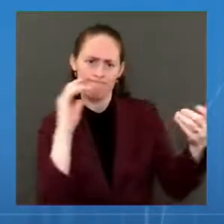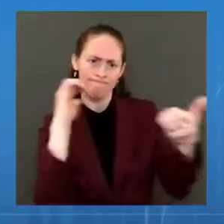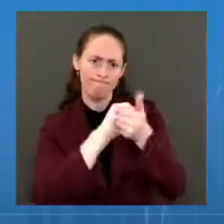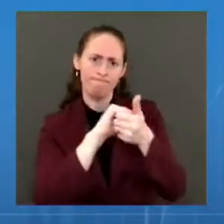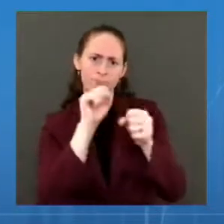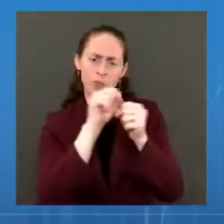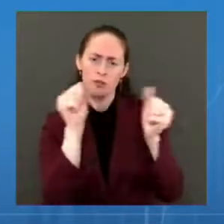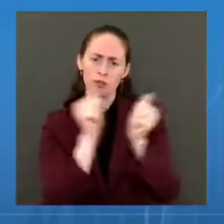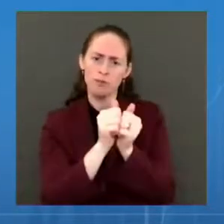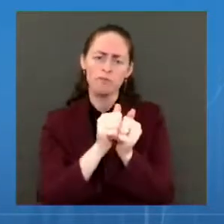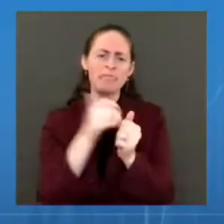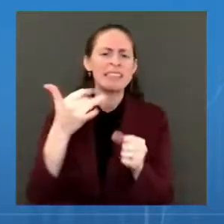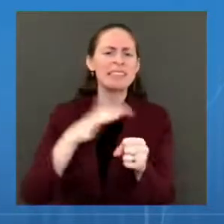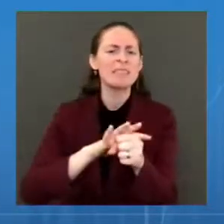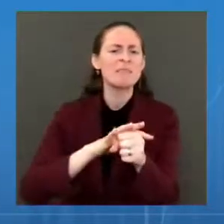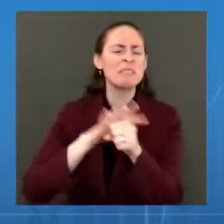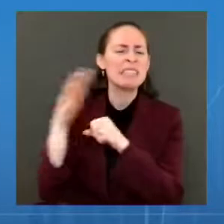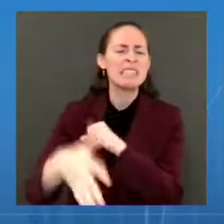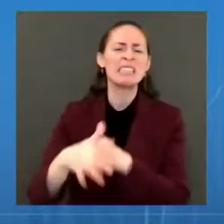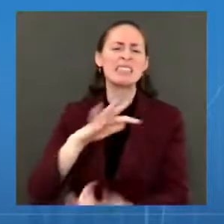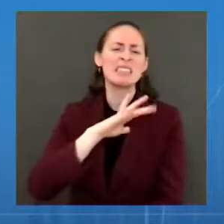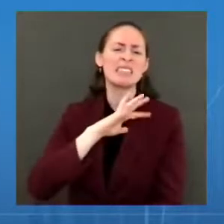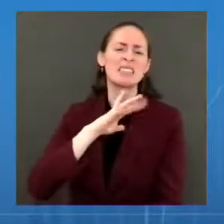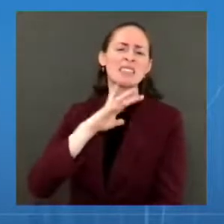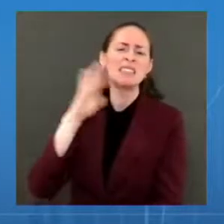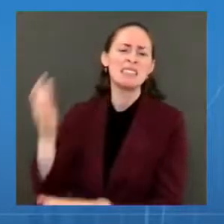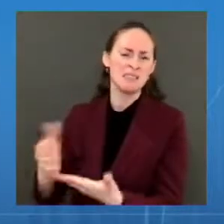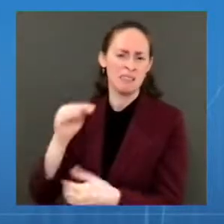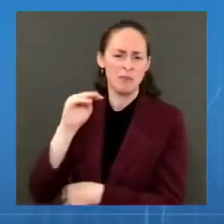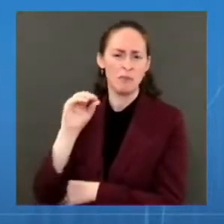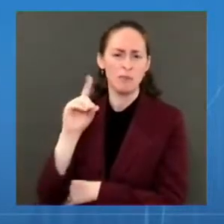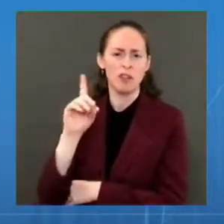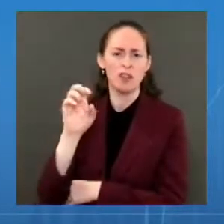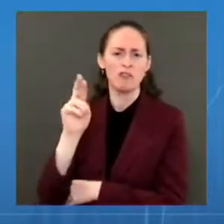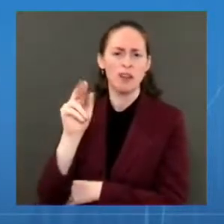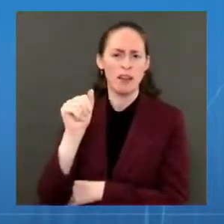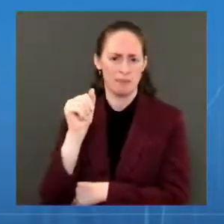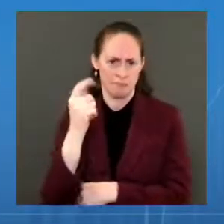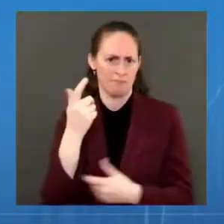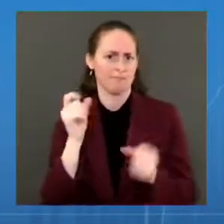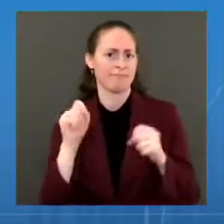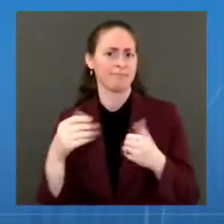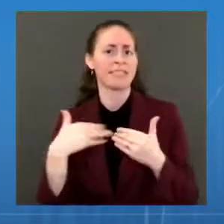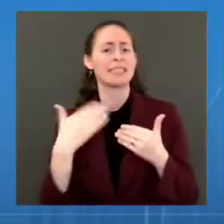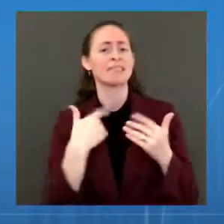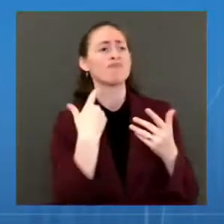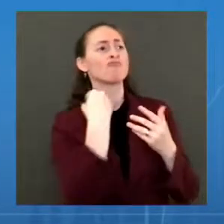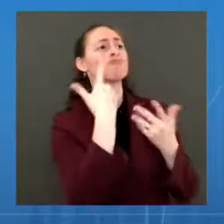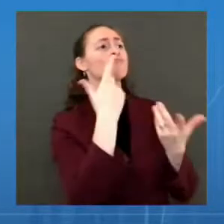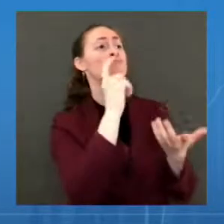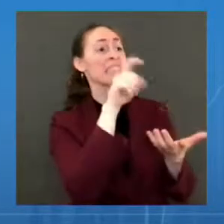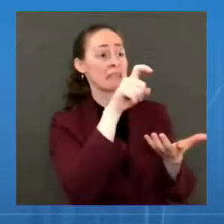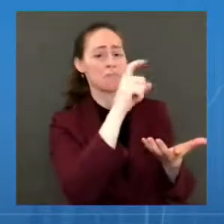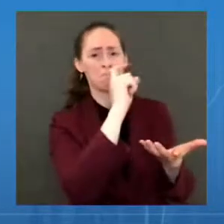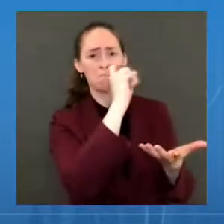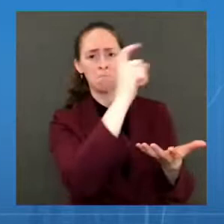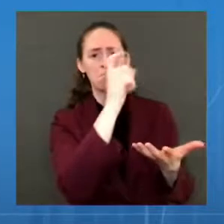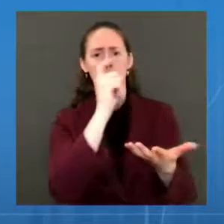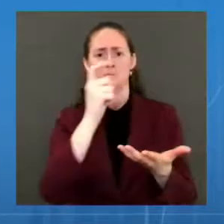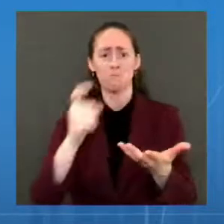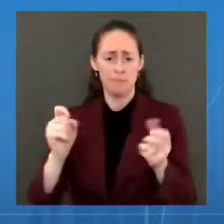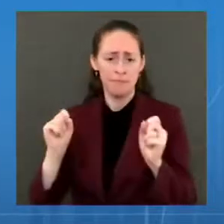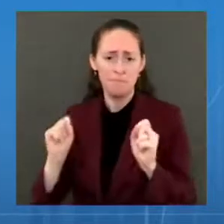series here in the US. So we're able to do that to facilitate Moderna getting more doses to the African Union. We're continuing to